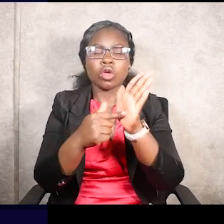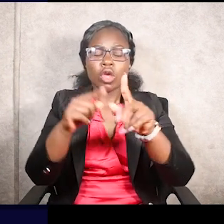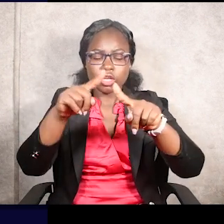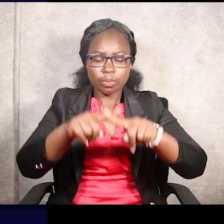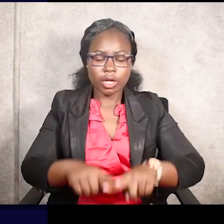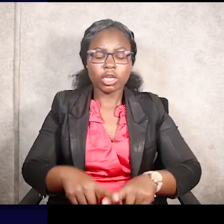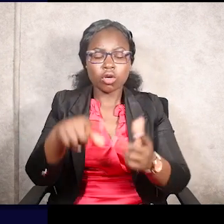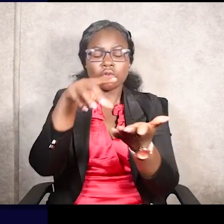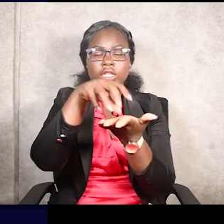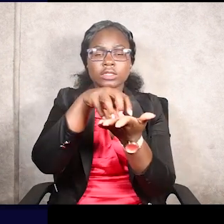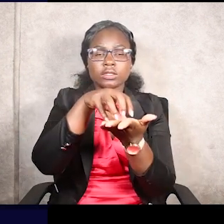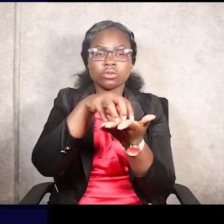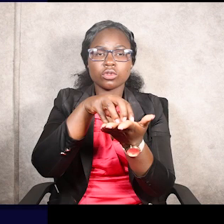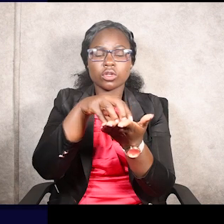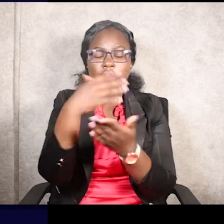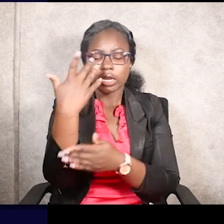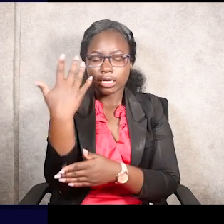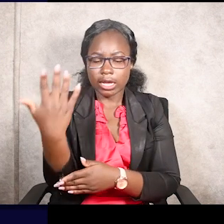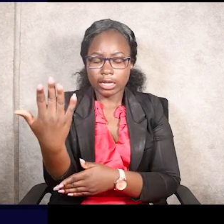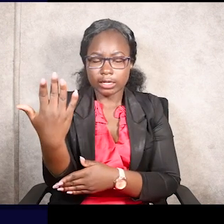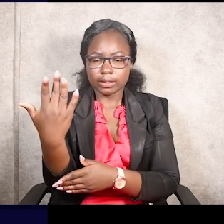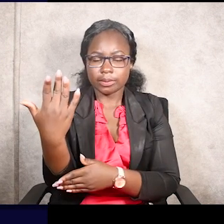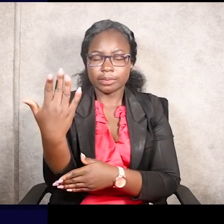on the situation at hand.